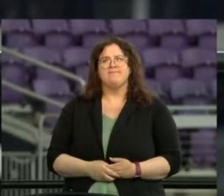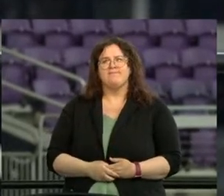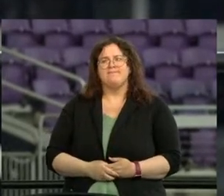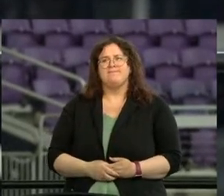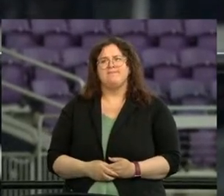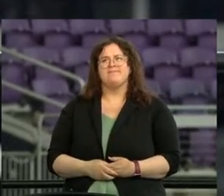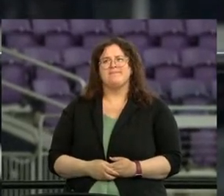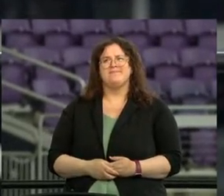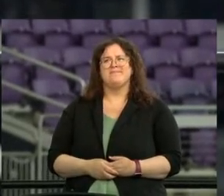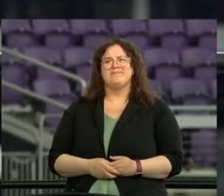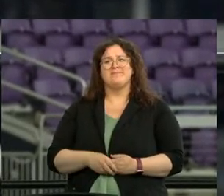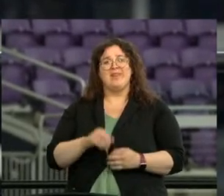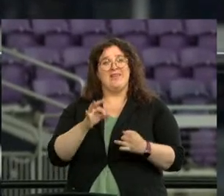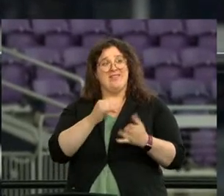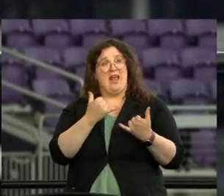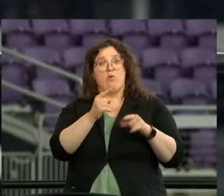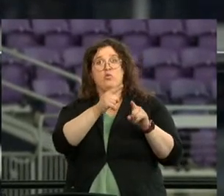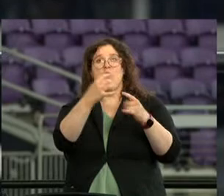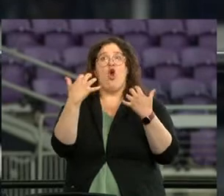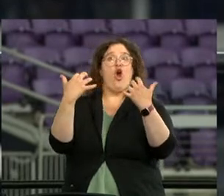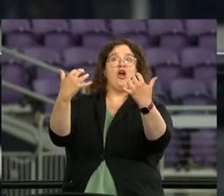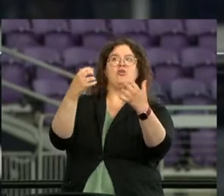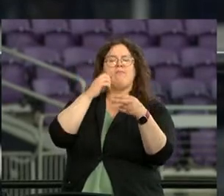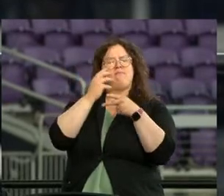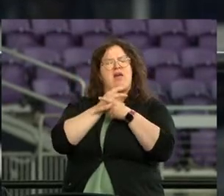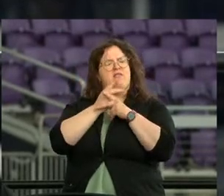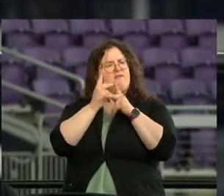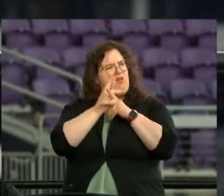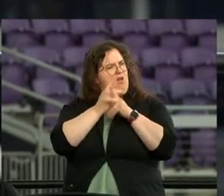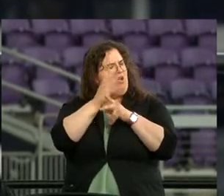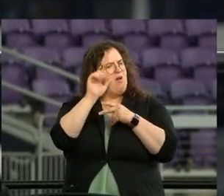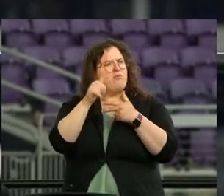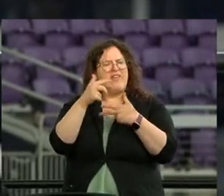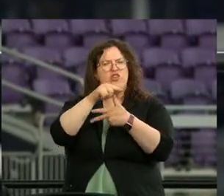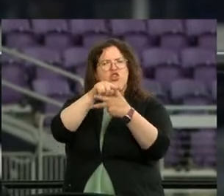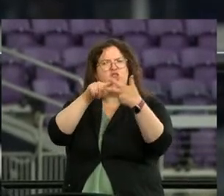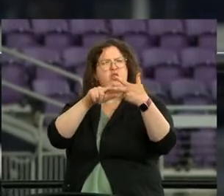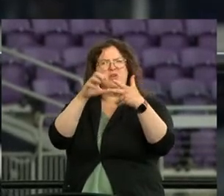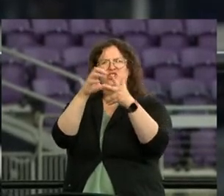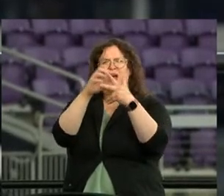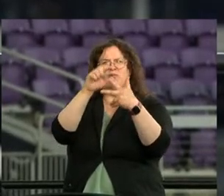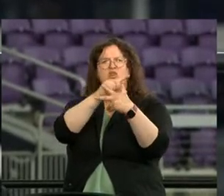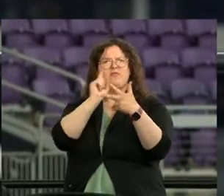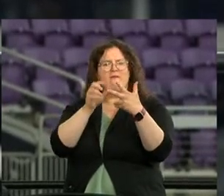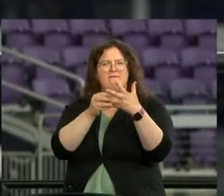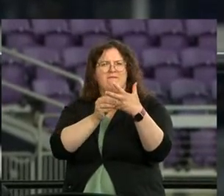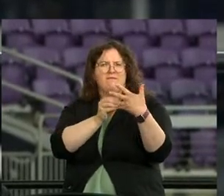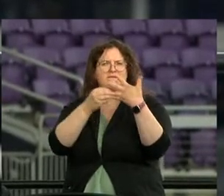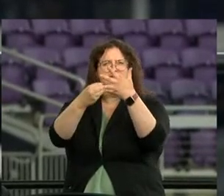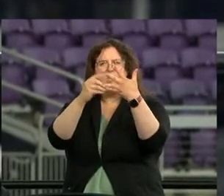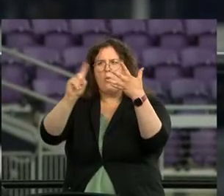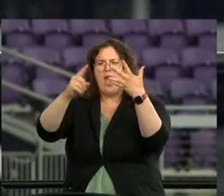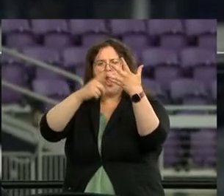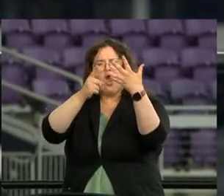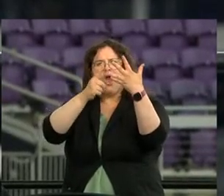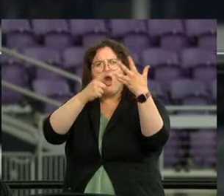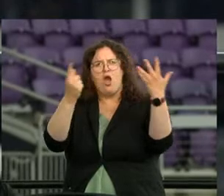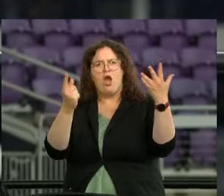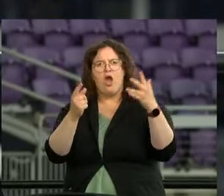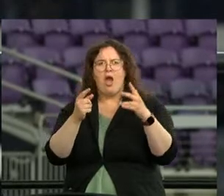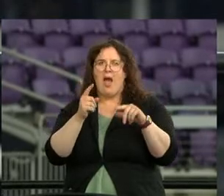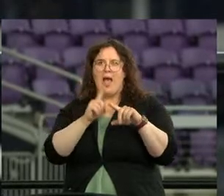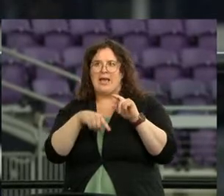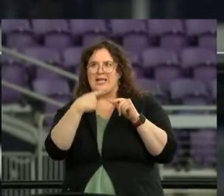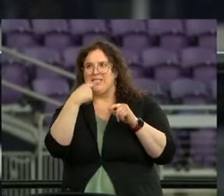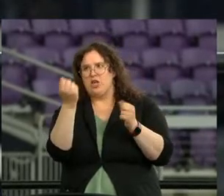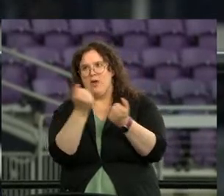So if you are doing the math right now in the audience, you've realized I've only given you three chapters of the Power of Five. I simply cannot give everything away,